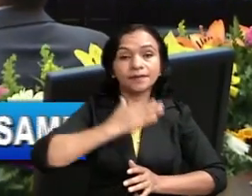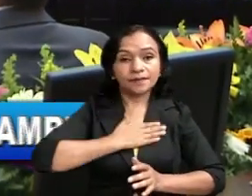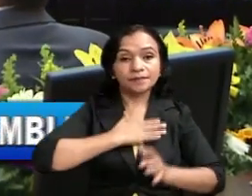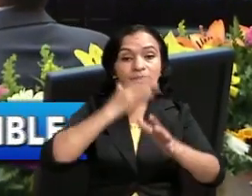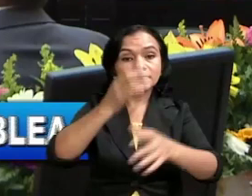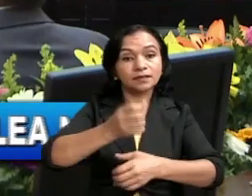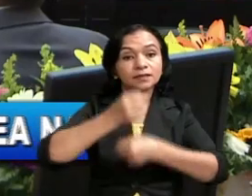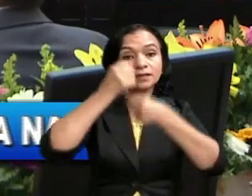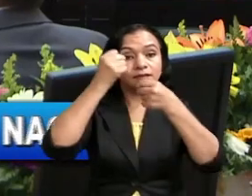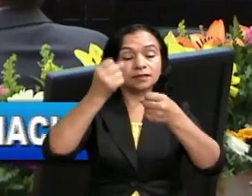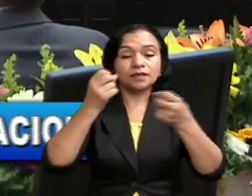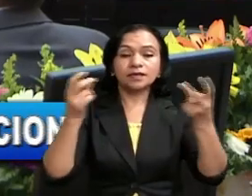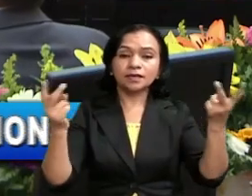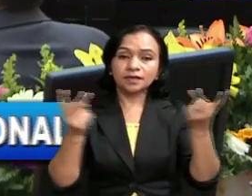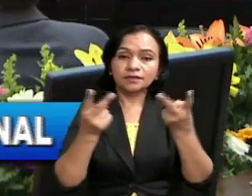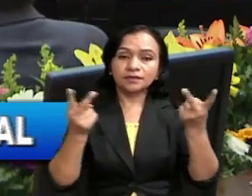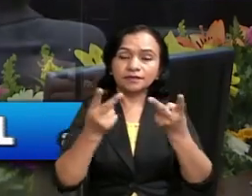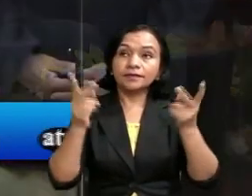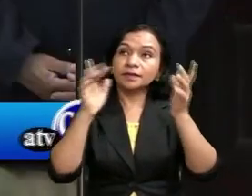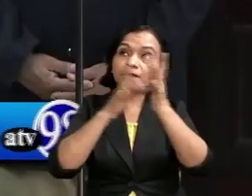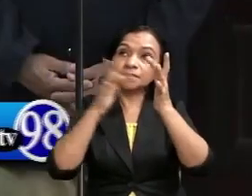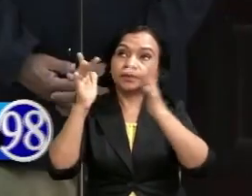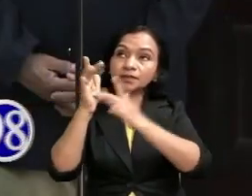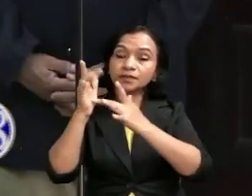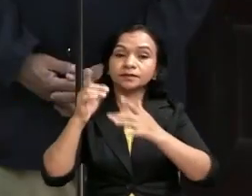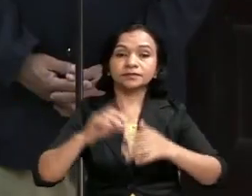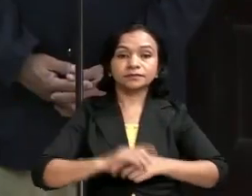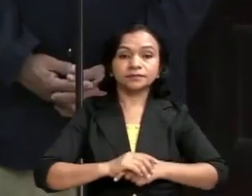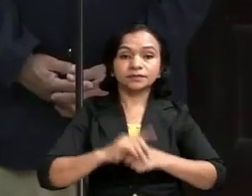you. Y viviré por ti. All the days of my